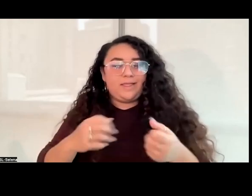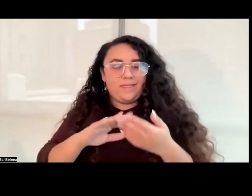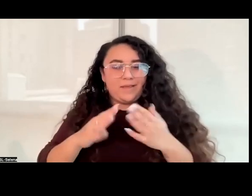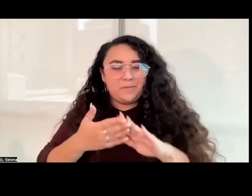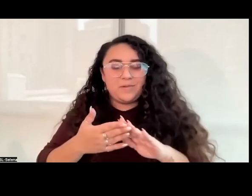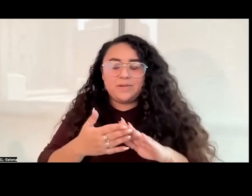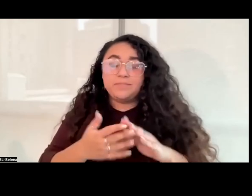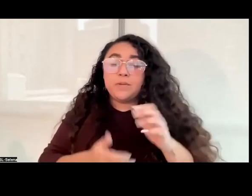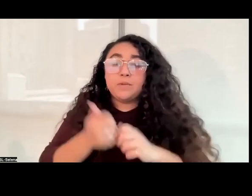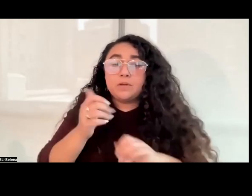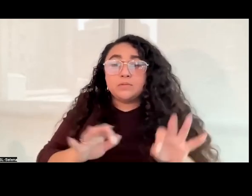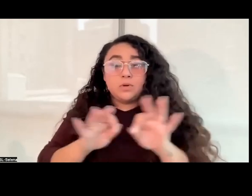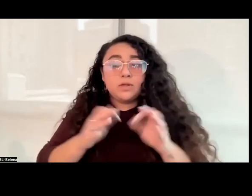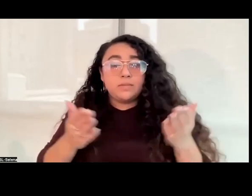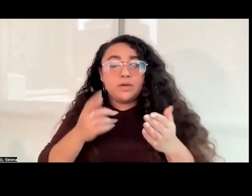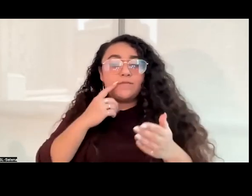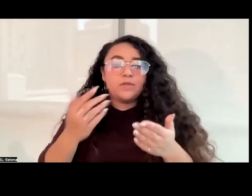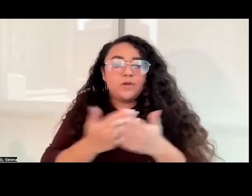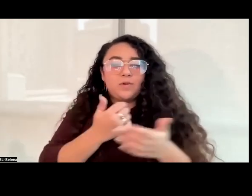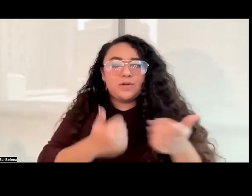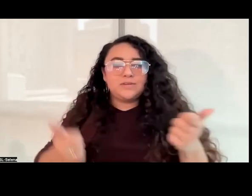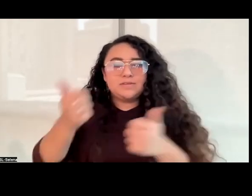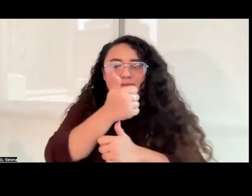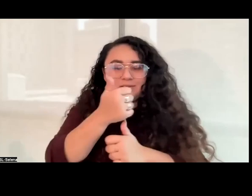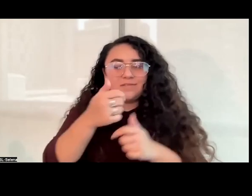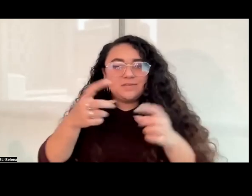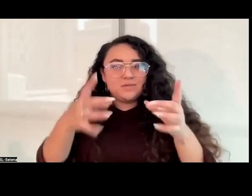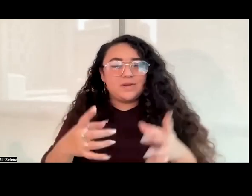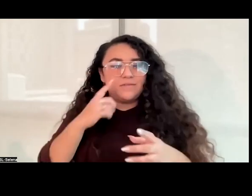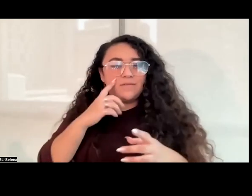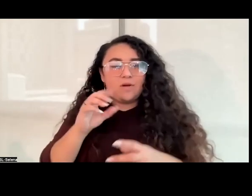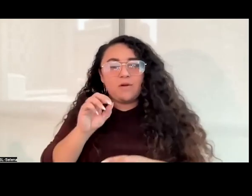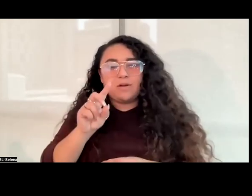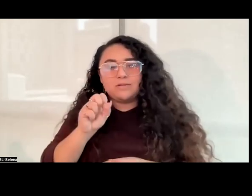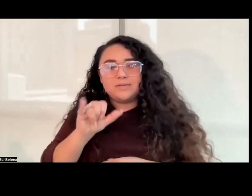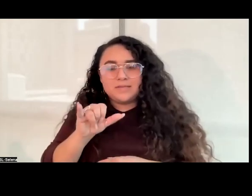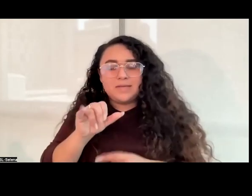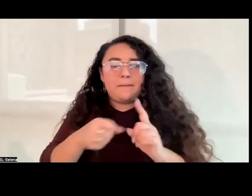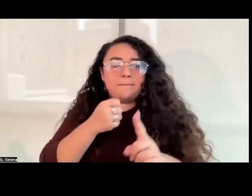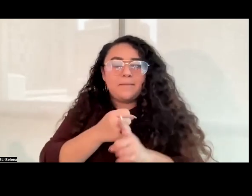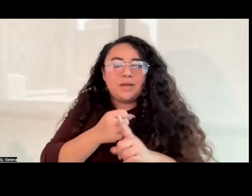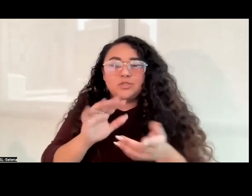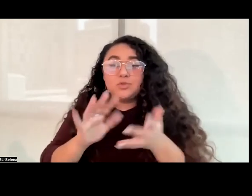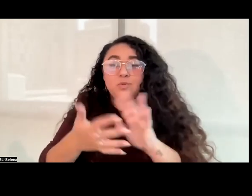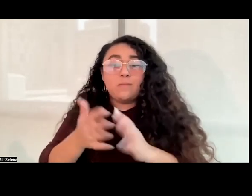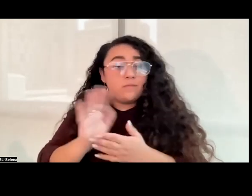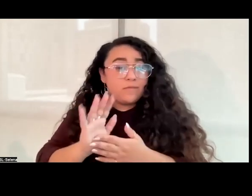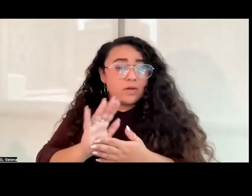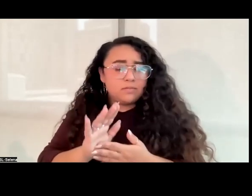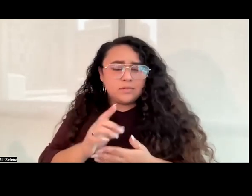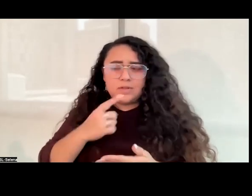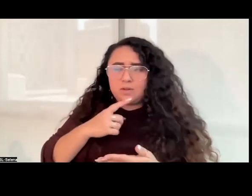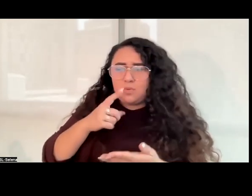am here as the new Executive Director for Odyssey Impact and Transform Films. Now, some of you are saying, what